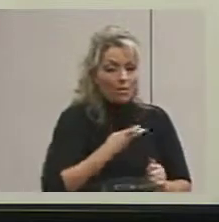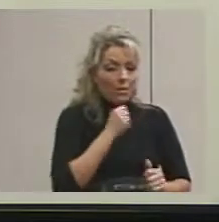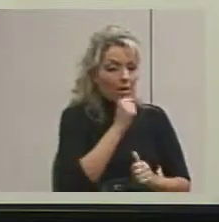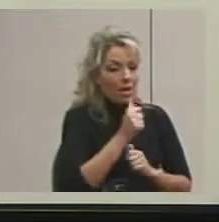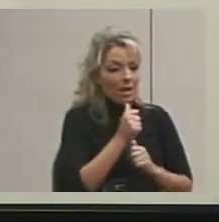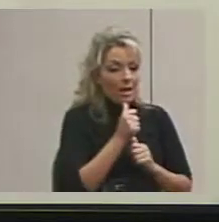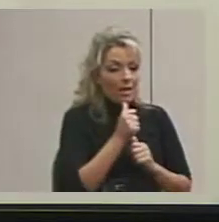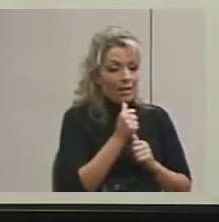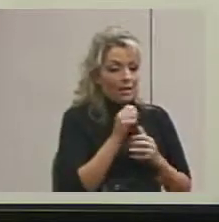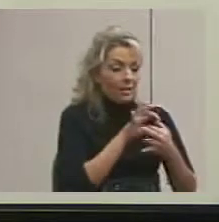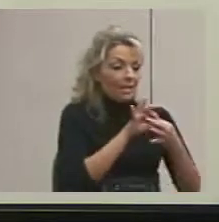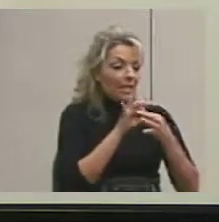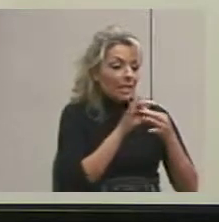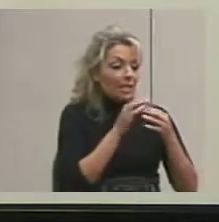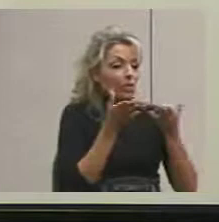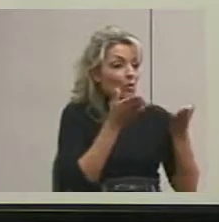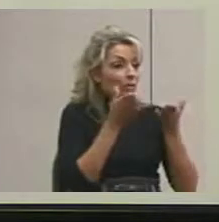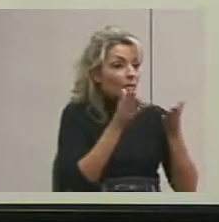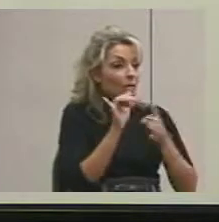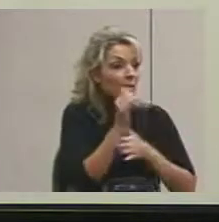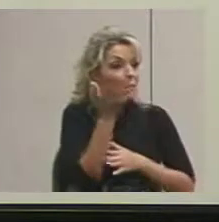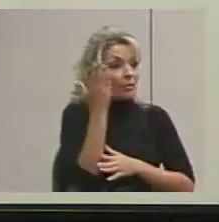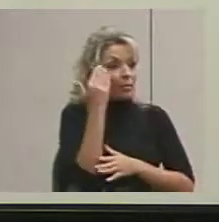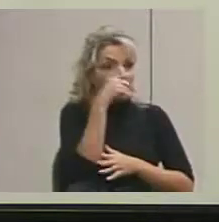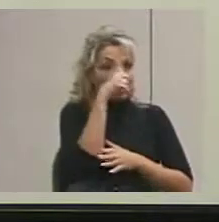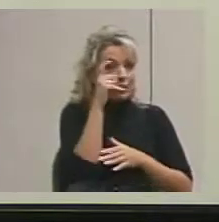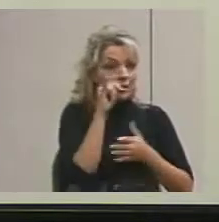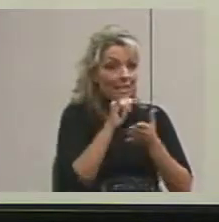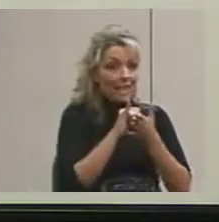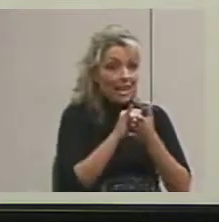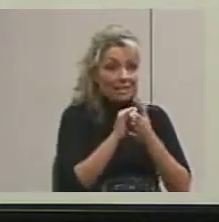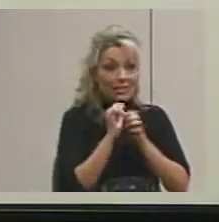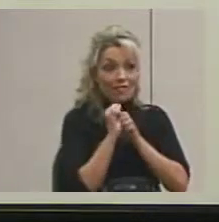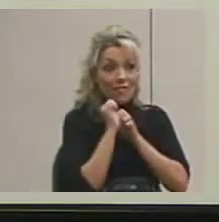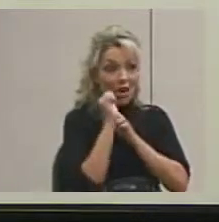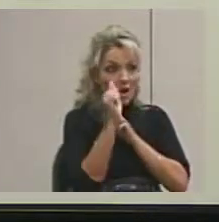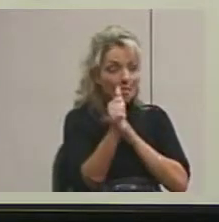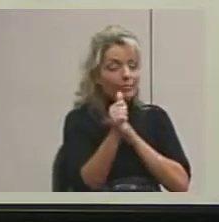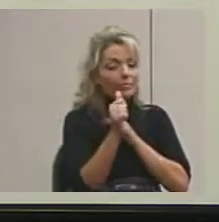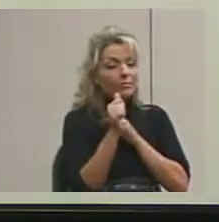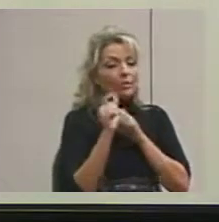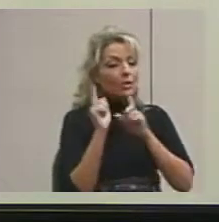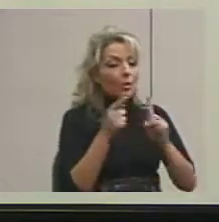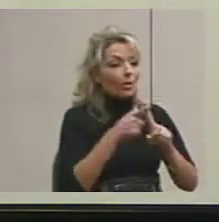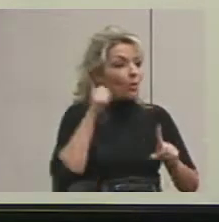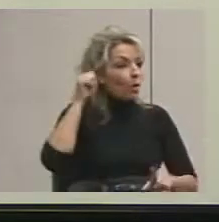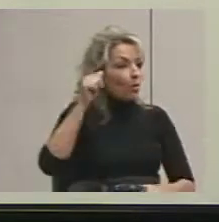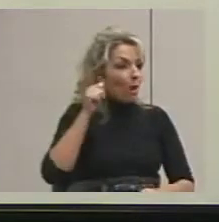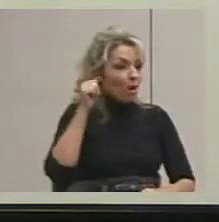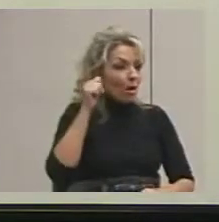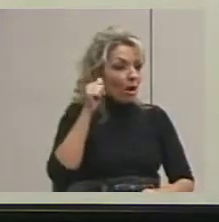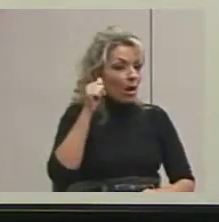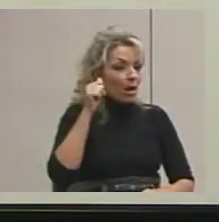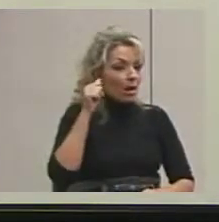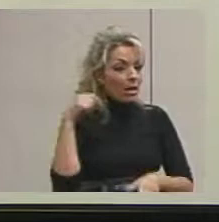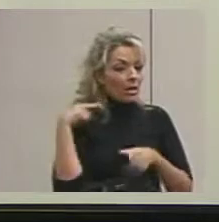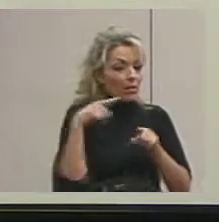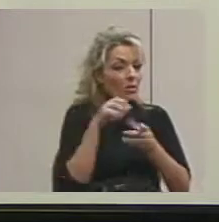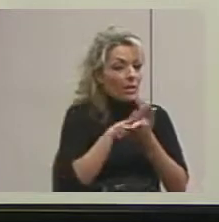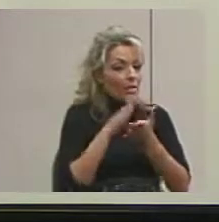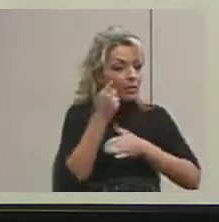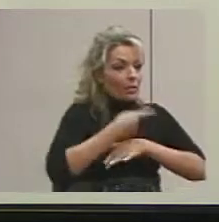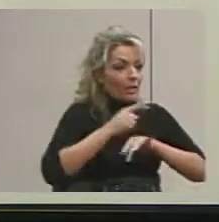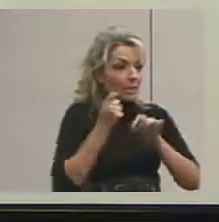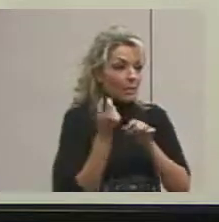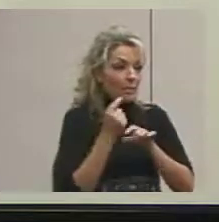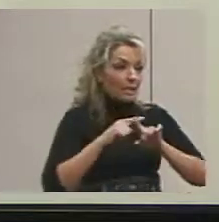tied into services that we were before because of that. So getting him to Aurora in a school day is going to be a little different than it was